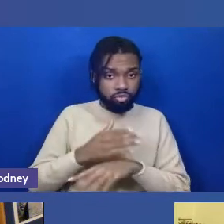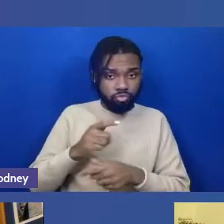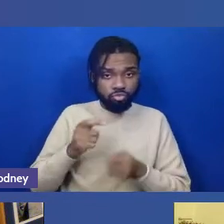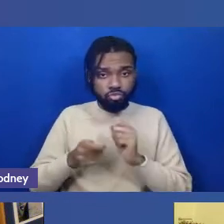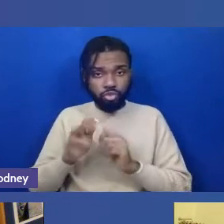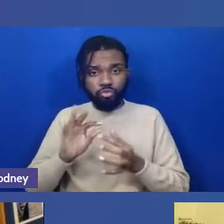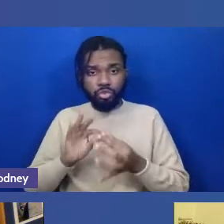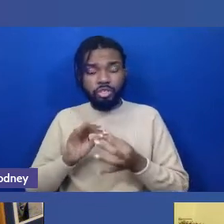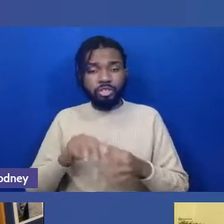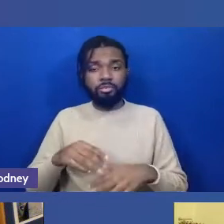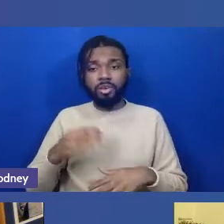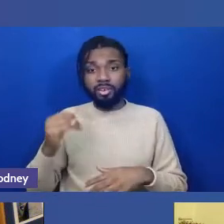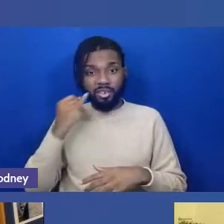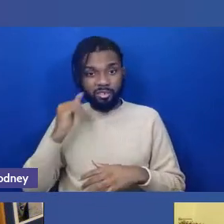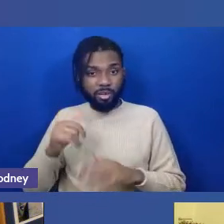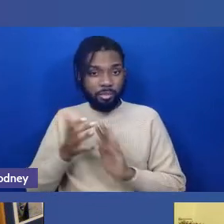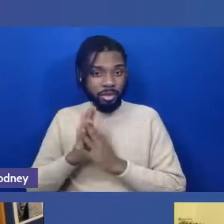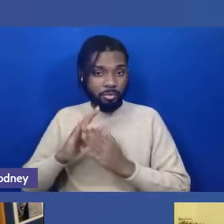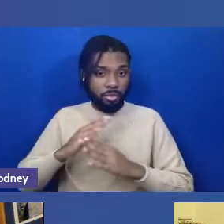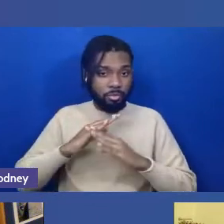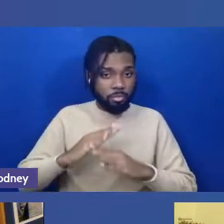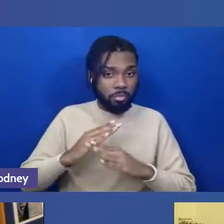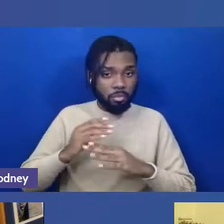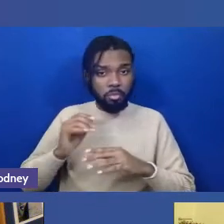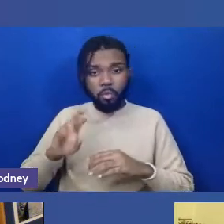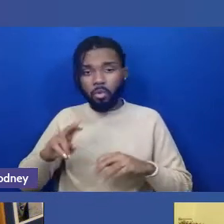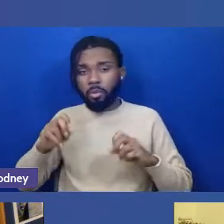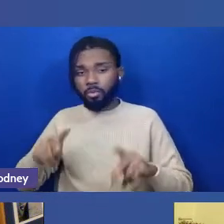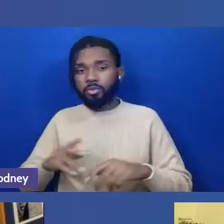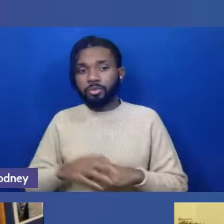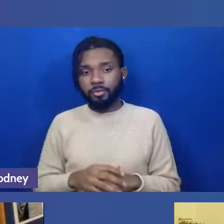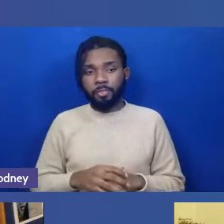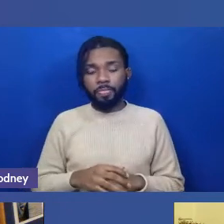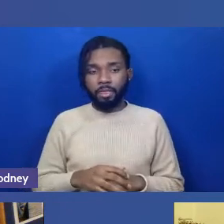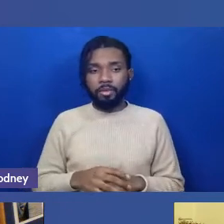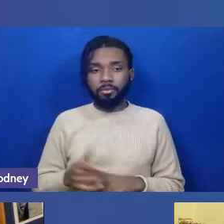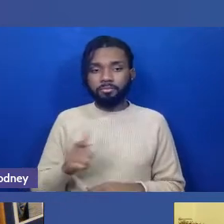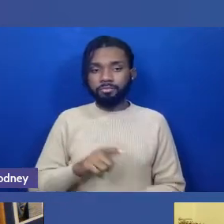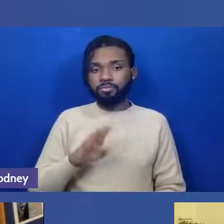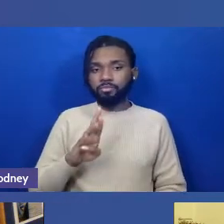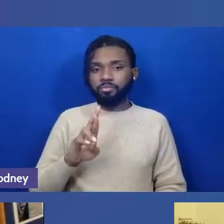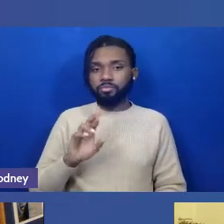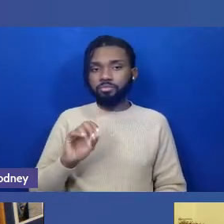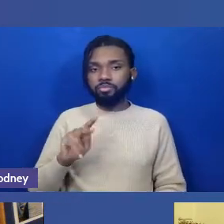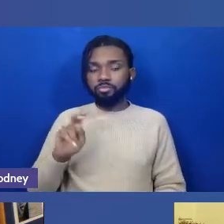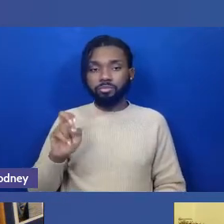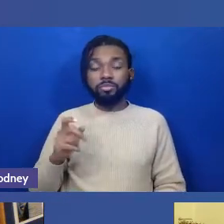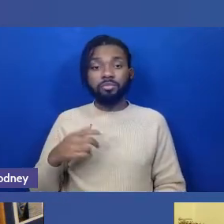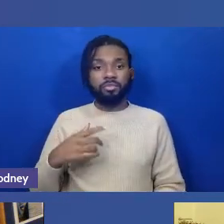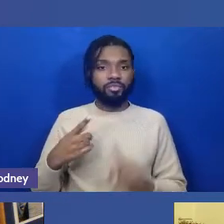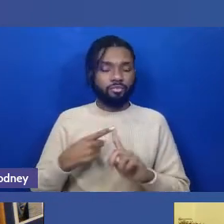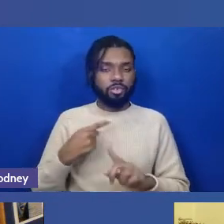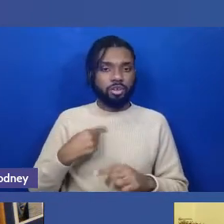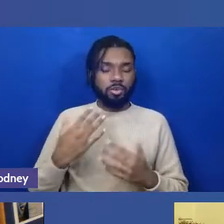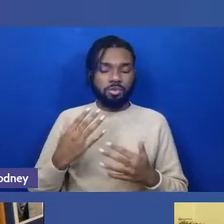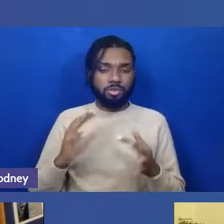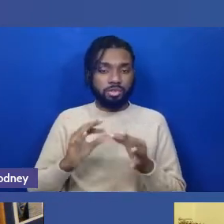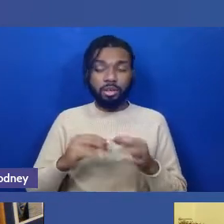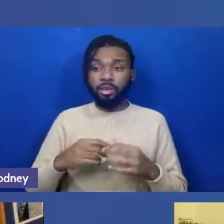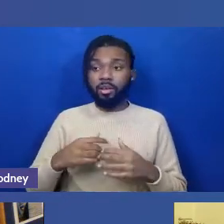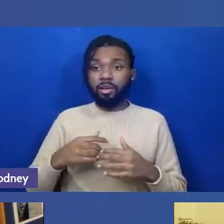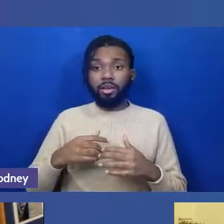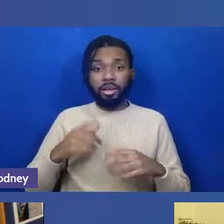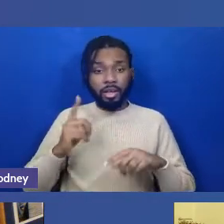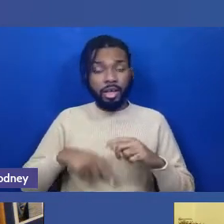think first I'll just say that not being able to sit in a space with artists and experience what it is